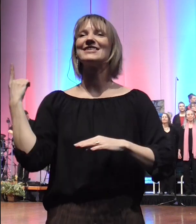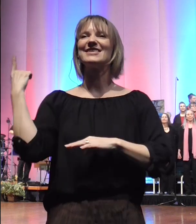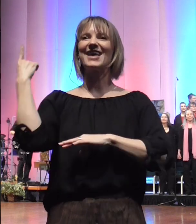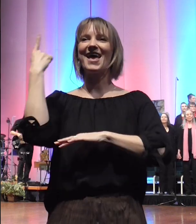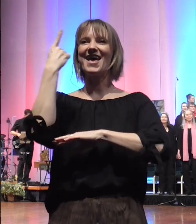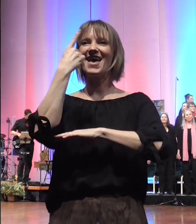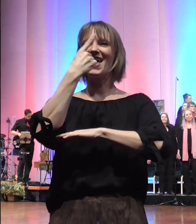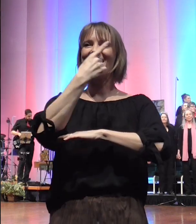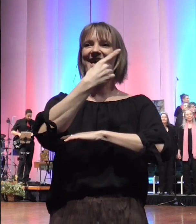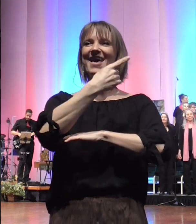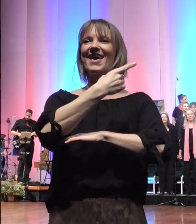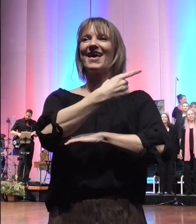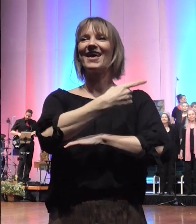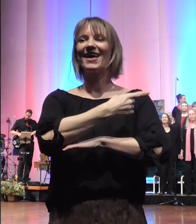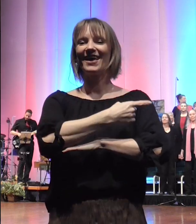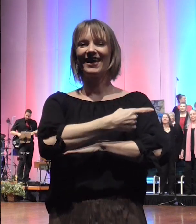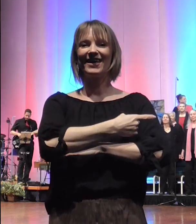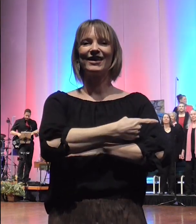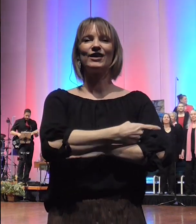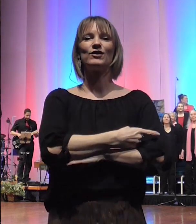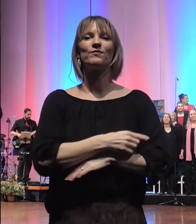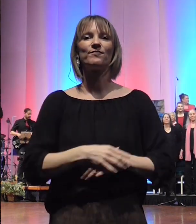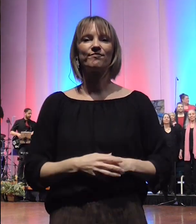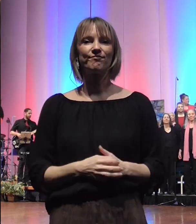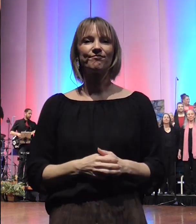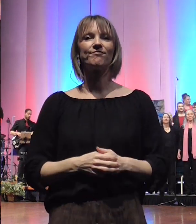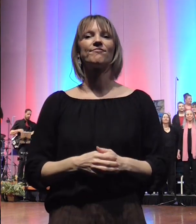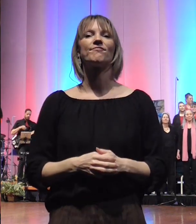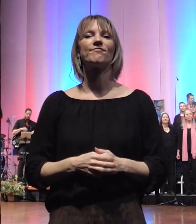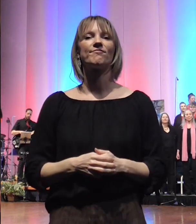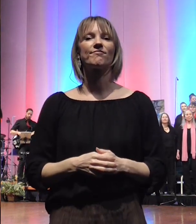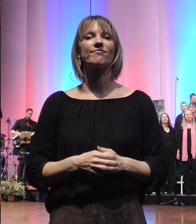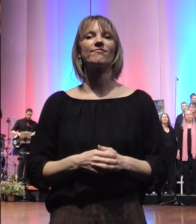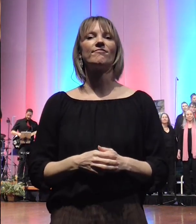my day.